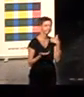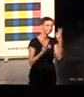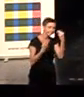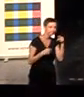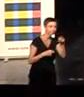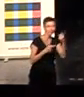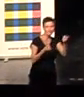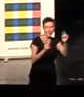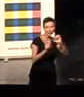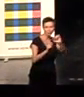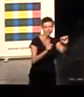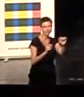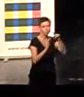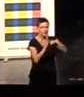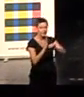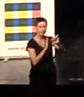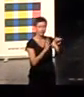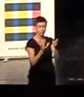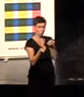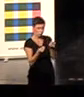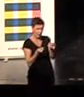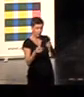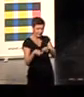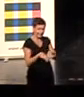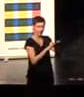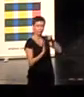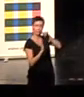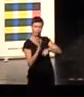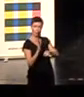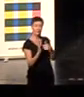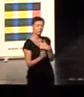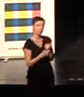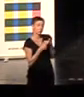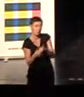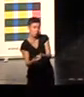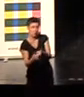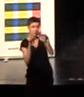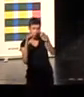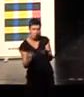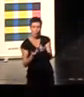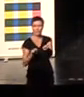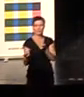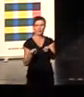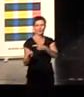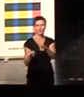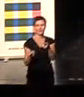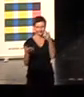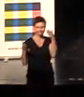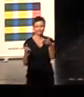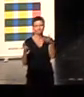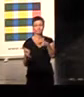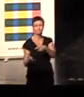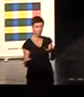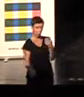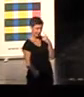management principles regulating national policies in favour of the global market and slowly hij